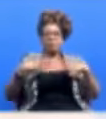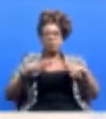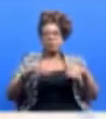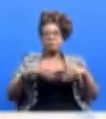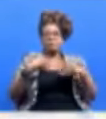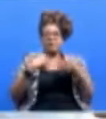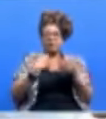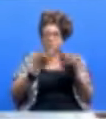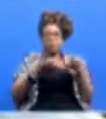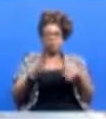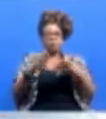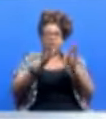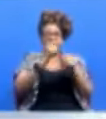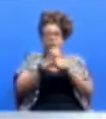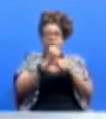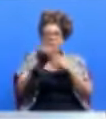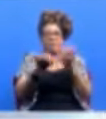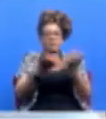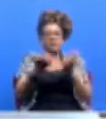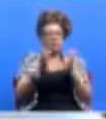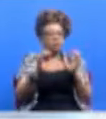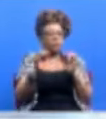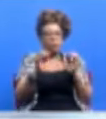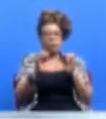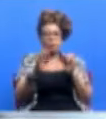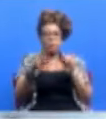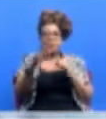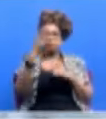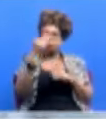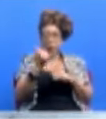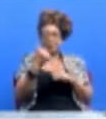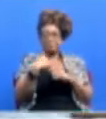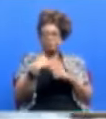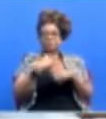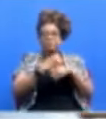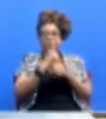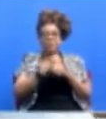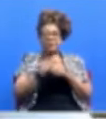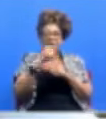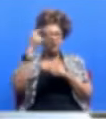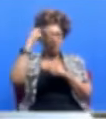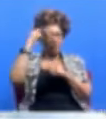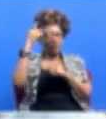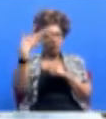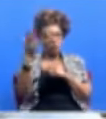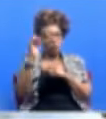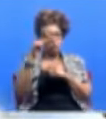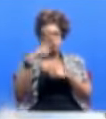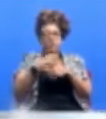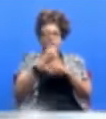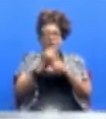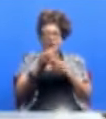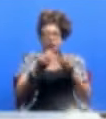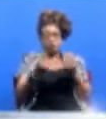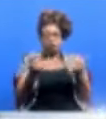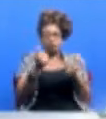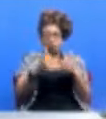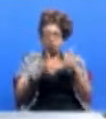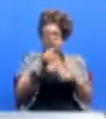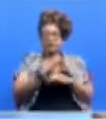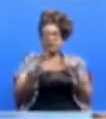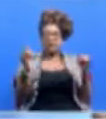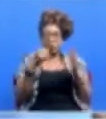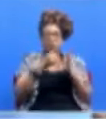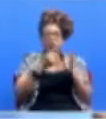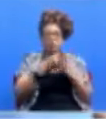party opportunity ya kufanya hii business. So that's why ilinipush kufikiria how can we make a solution which is clean so that we can